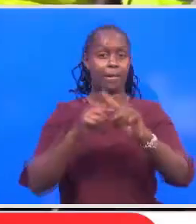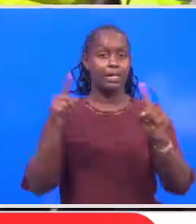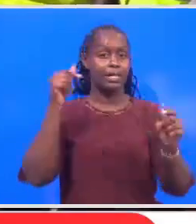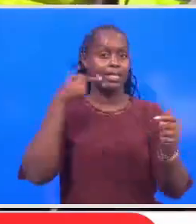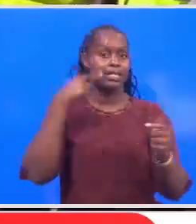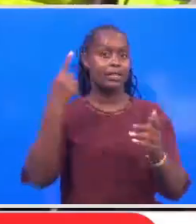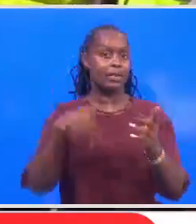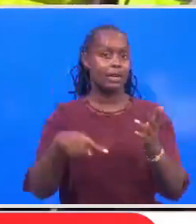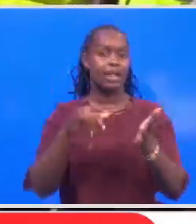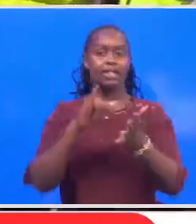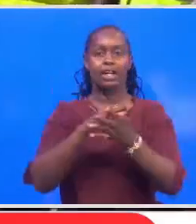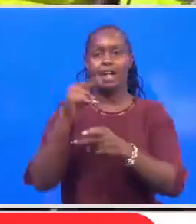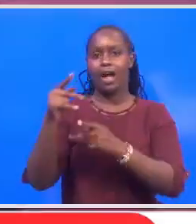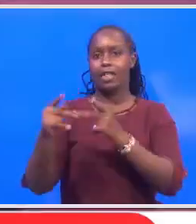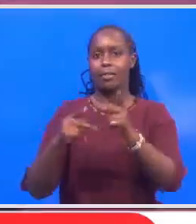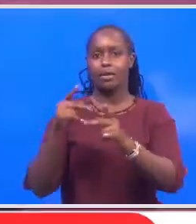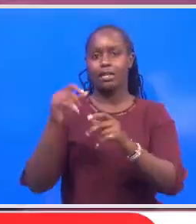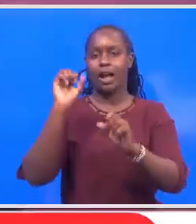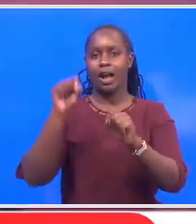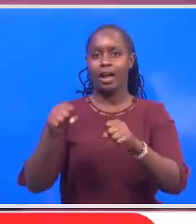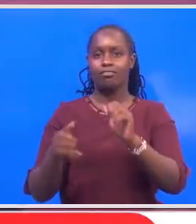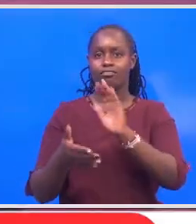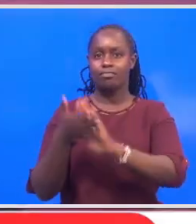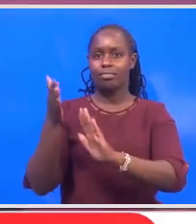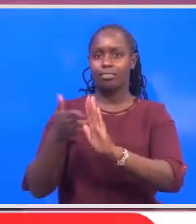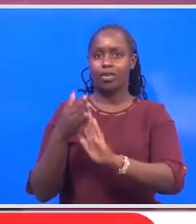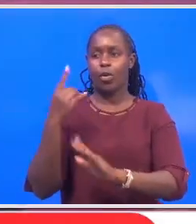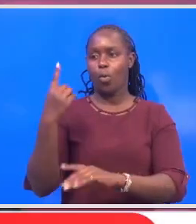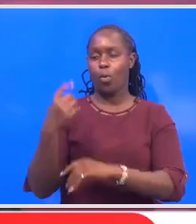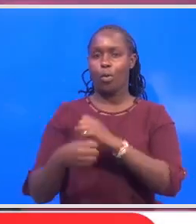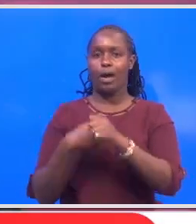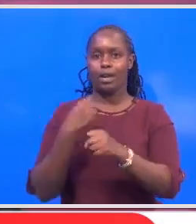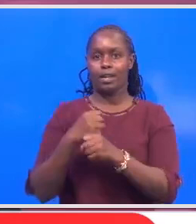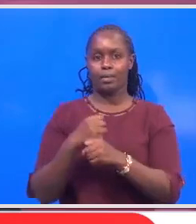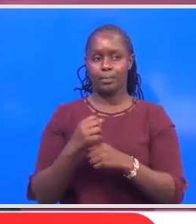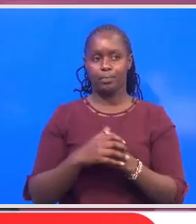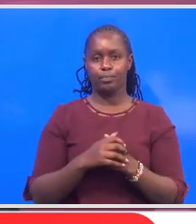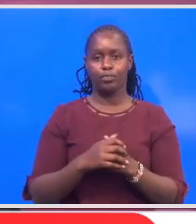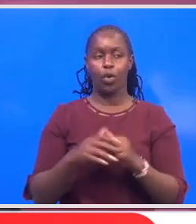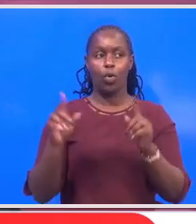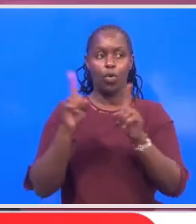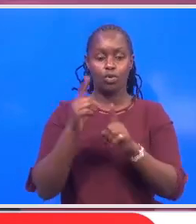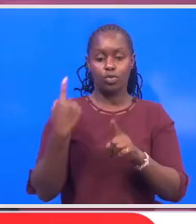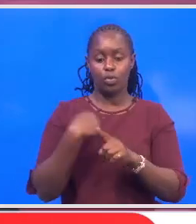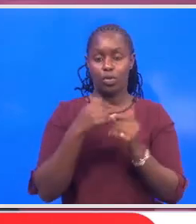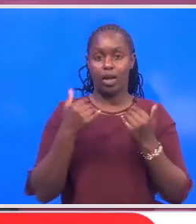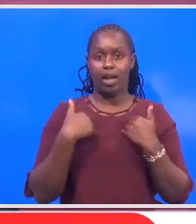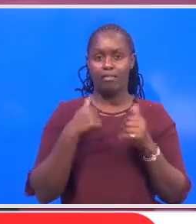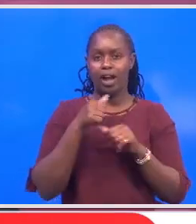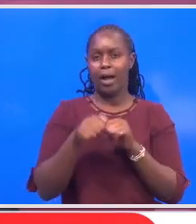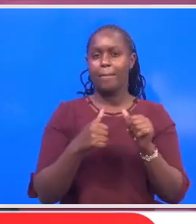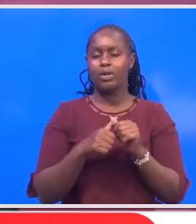be fast-tracked to a year. We still have a backlog of probably about